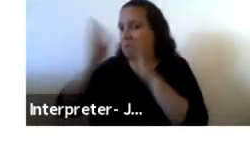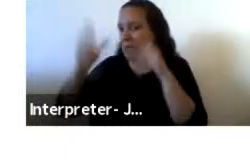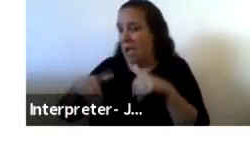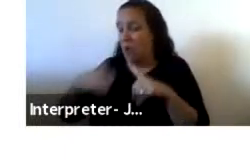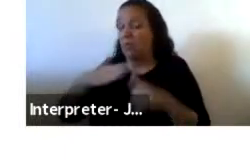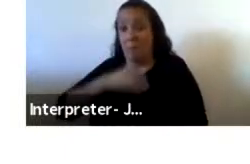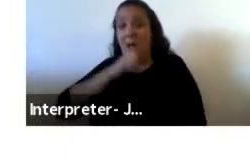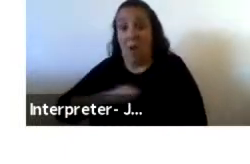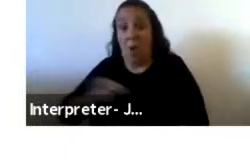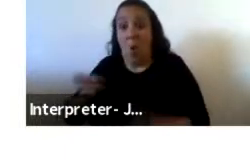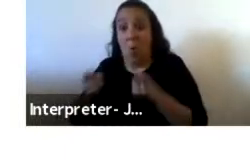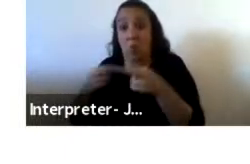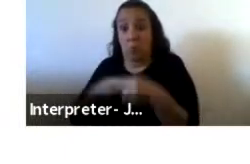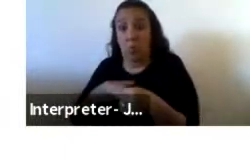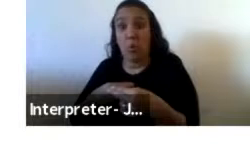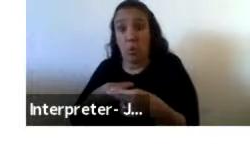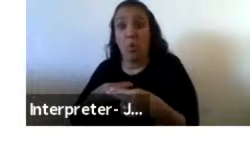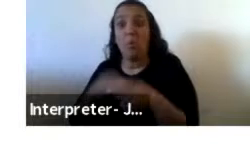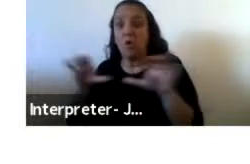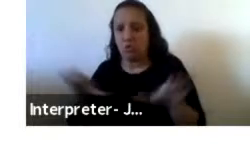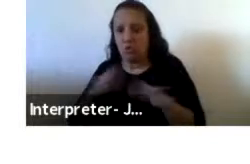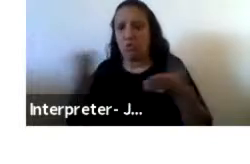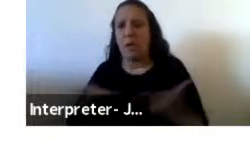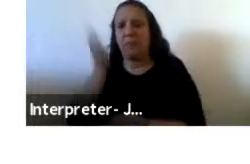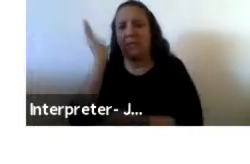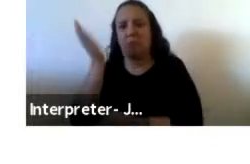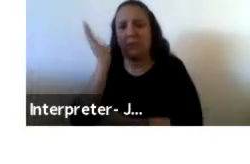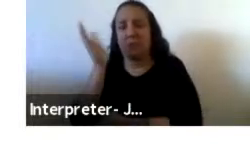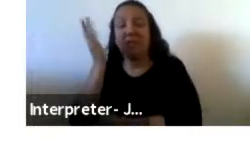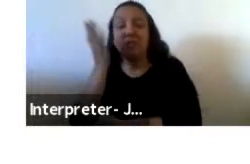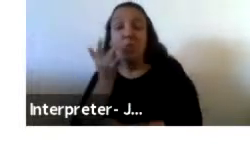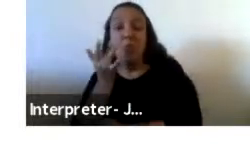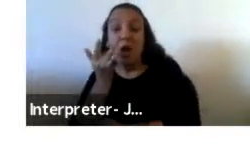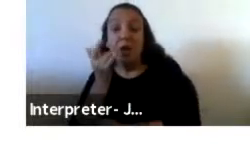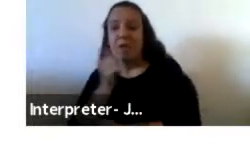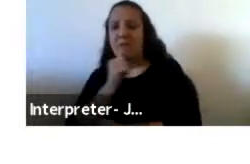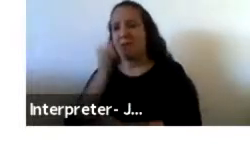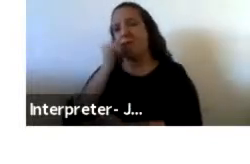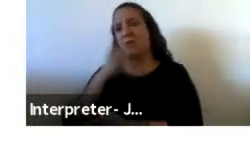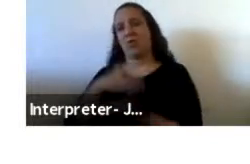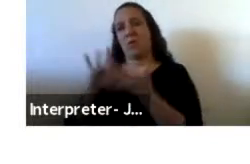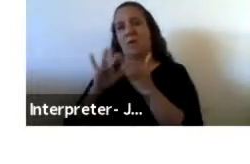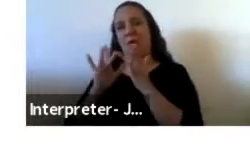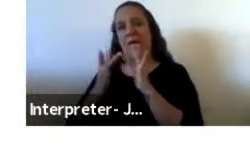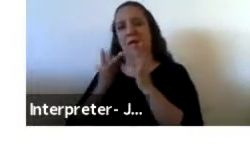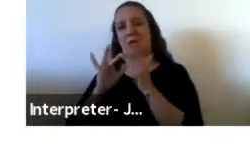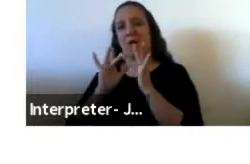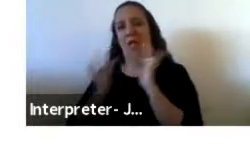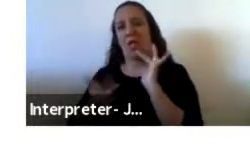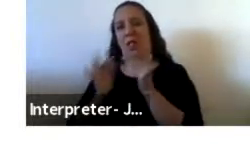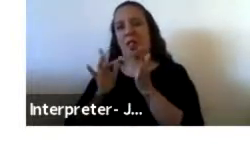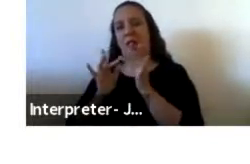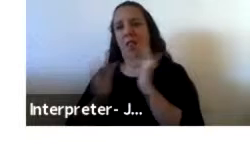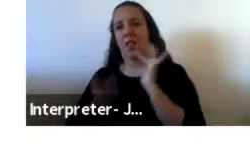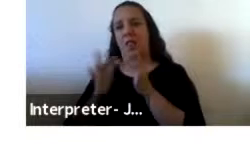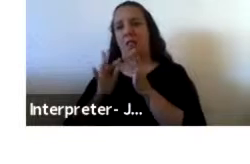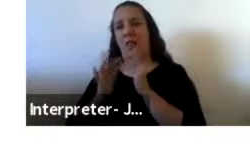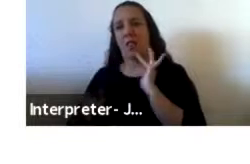yesterday. So I've been fighting, going back and forth. And I think that one of the main things that if you simplify life